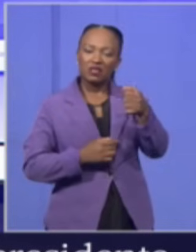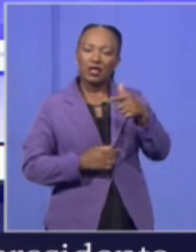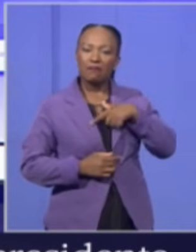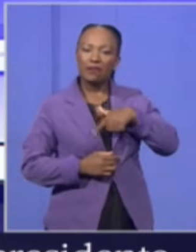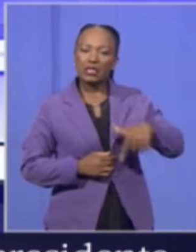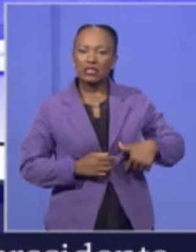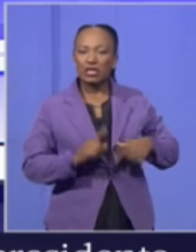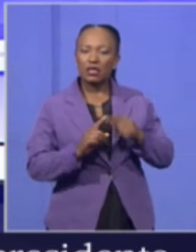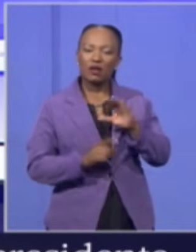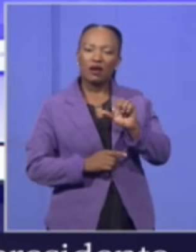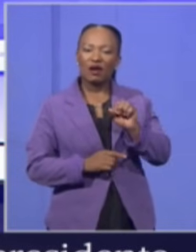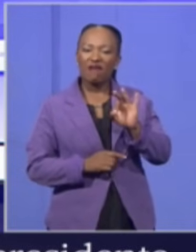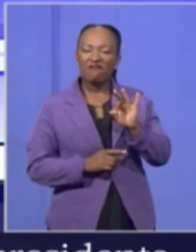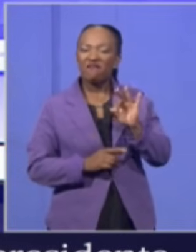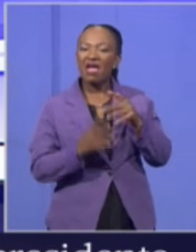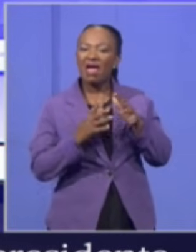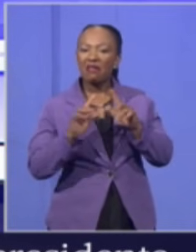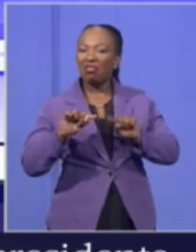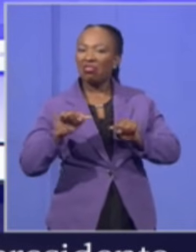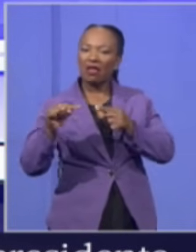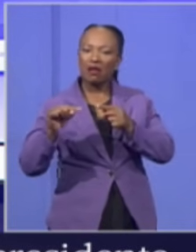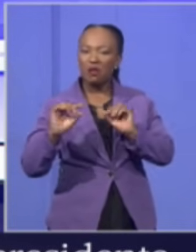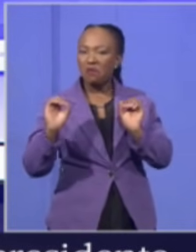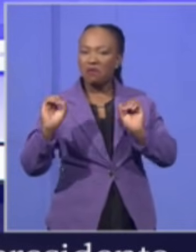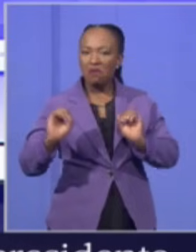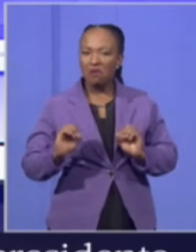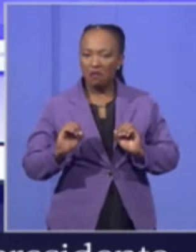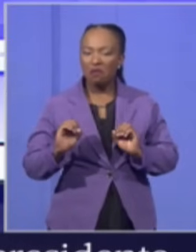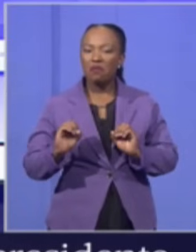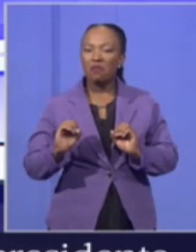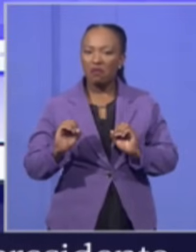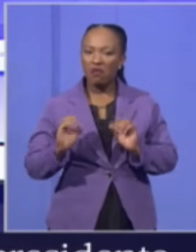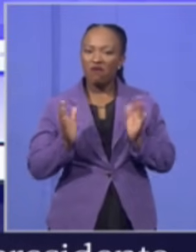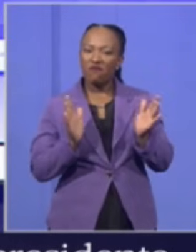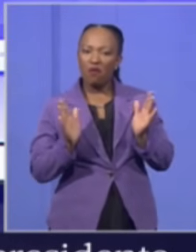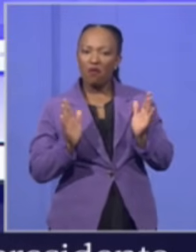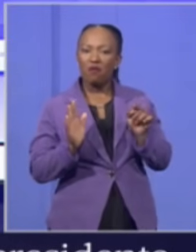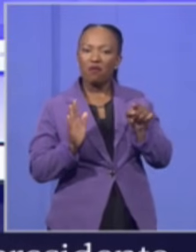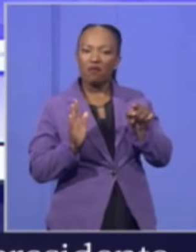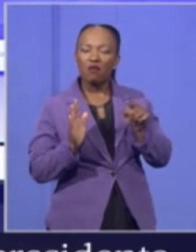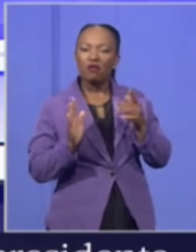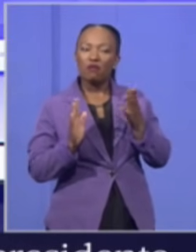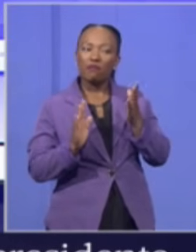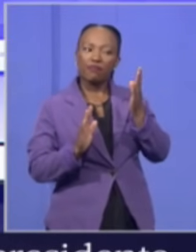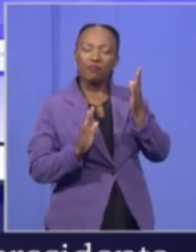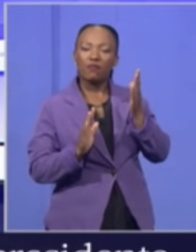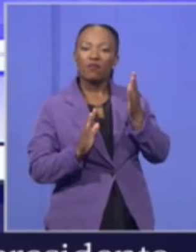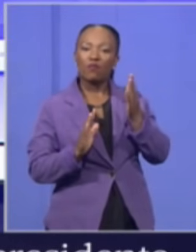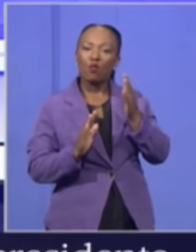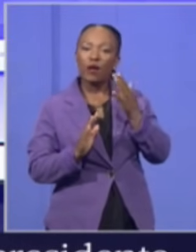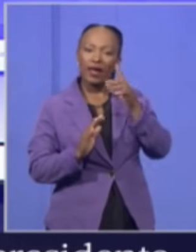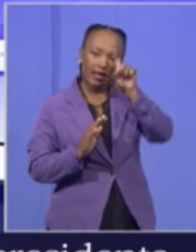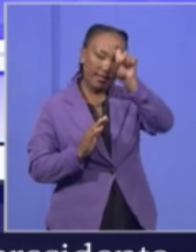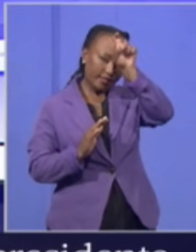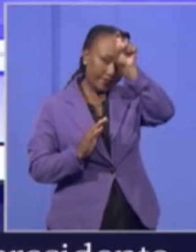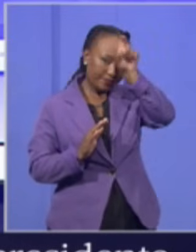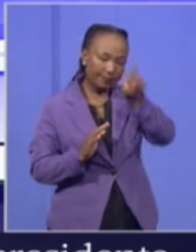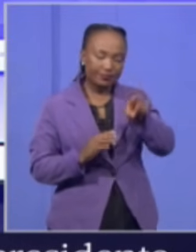bjalo ka mopresidente wa Confederation of African Football go ba CAF kopanong ka karetšo e be go swaretšwe ka Cairo e repeta.